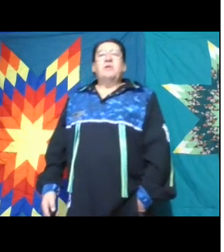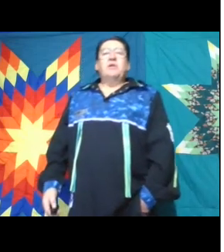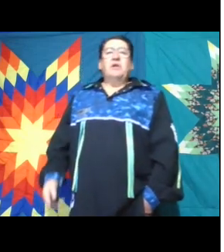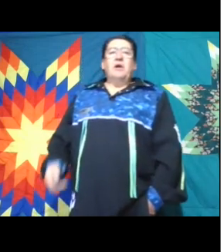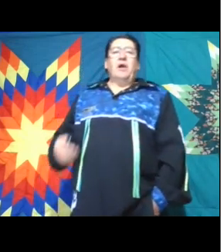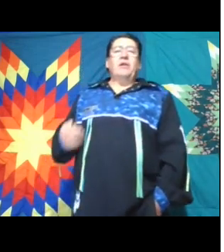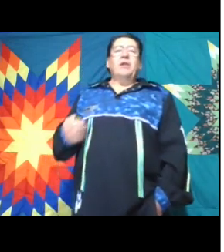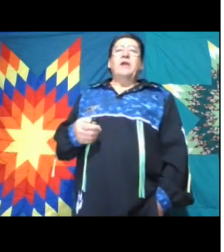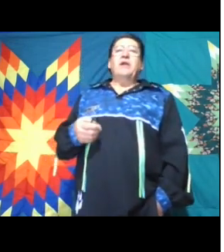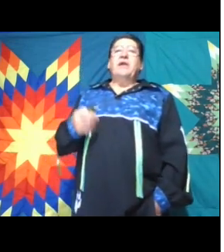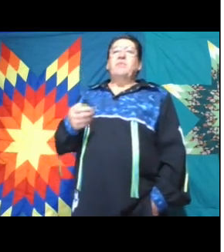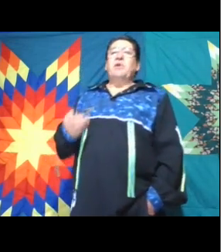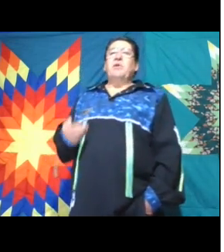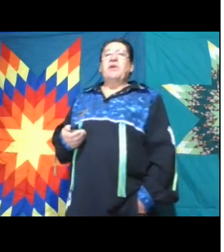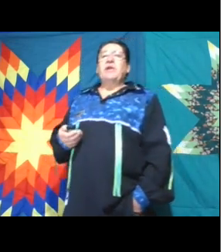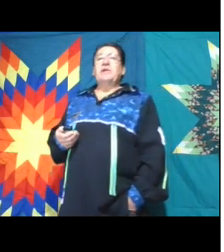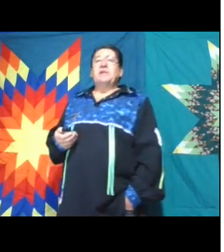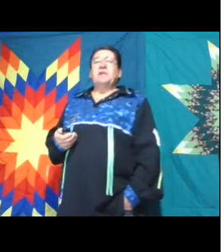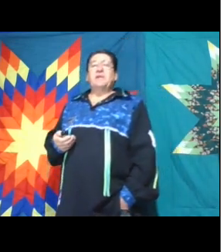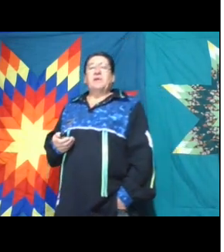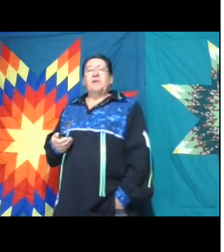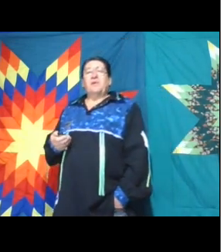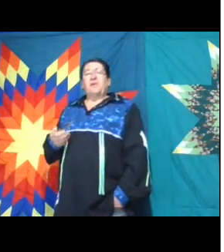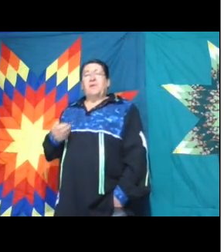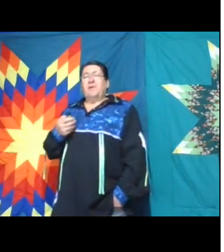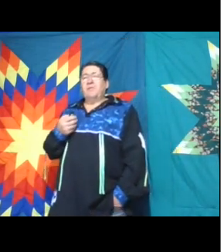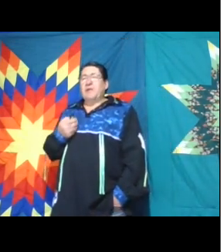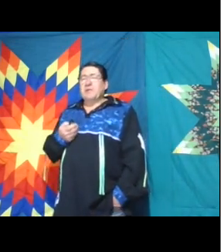Now, a lot of communities,